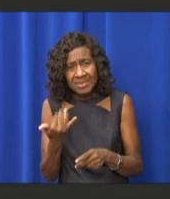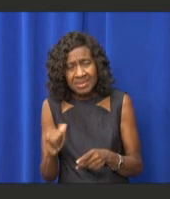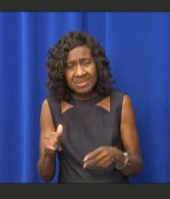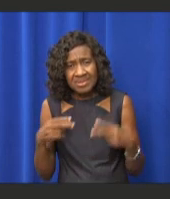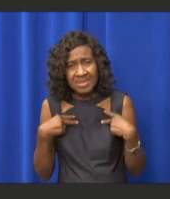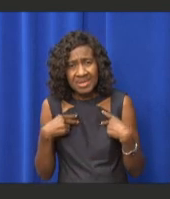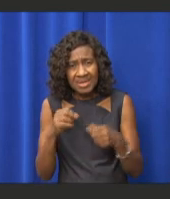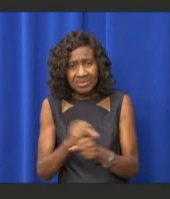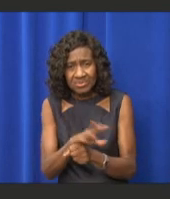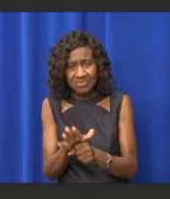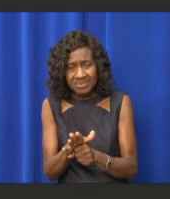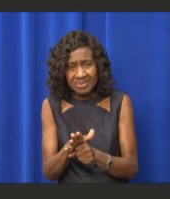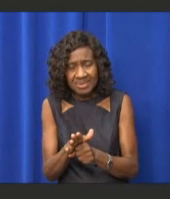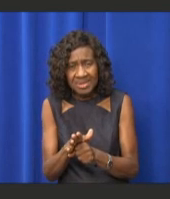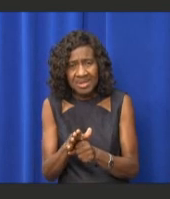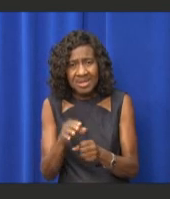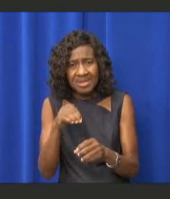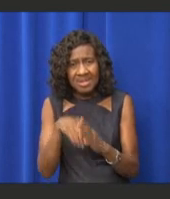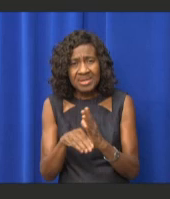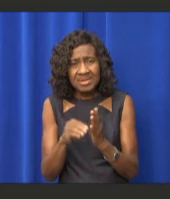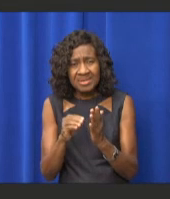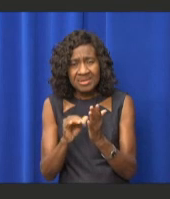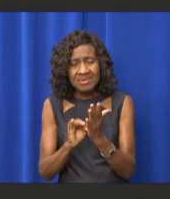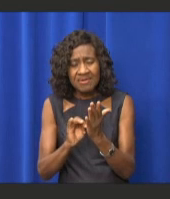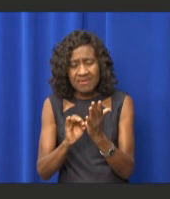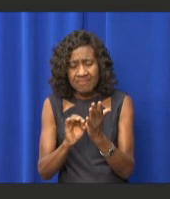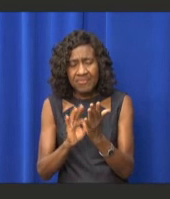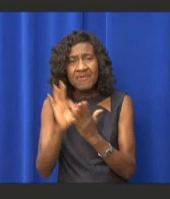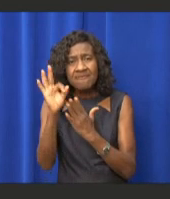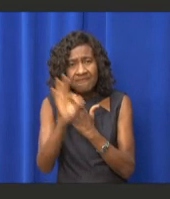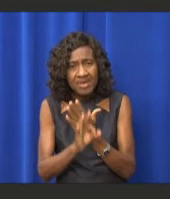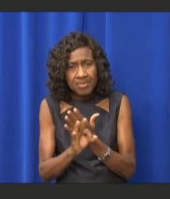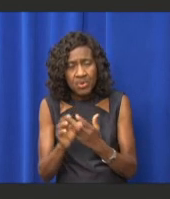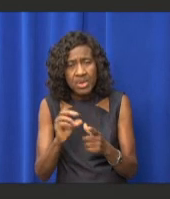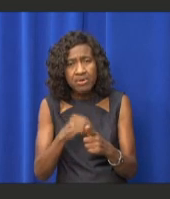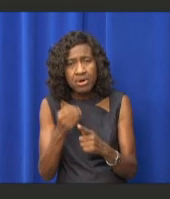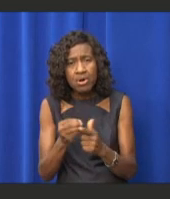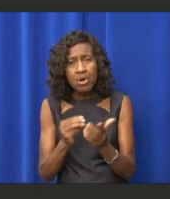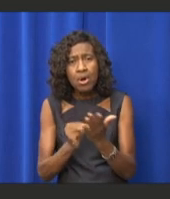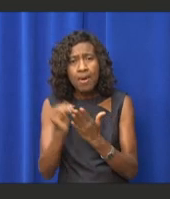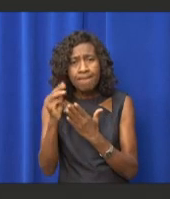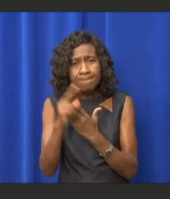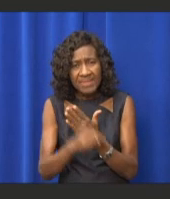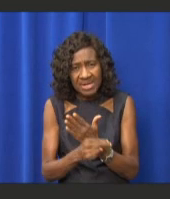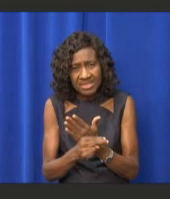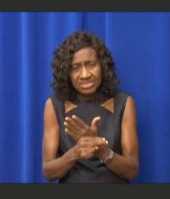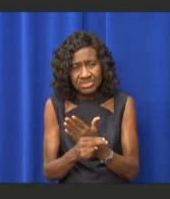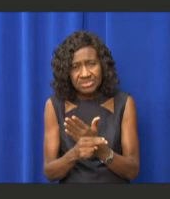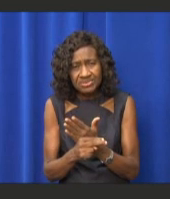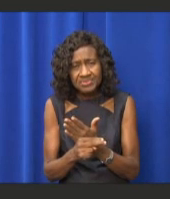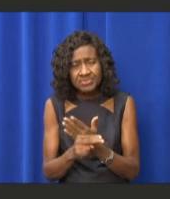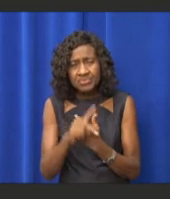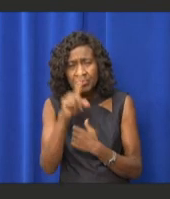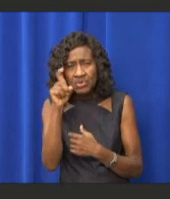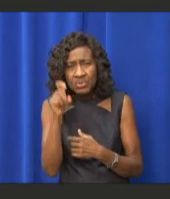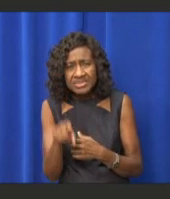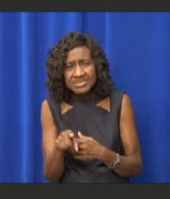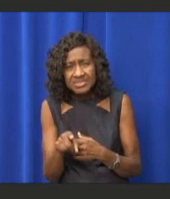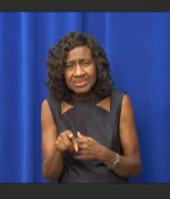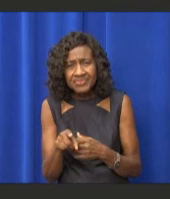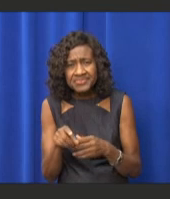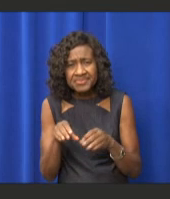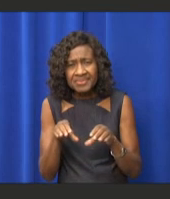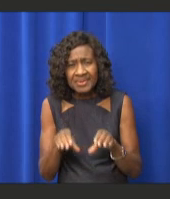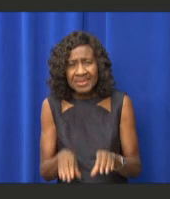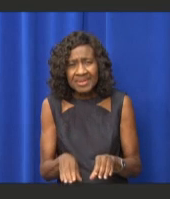early March, long before we had our first positive confirmed patient 0. Is there any value in trying to find out